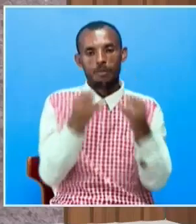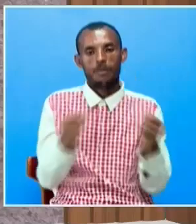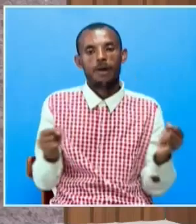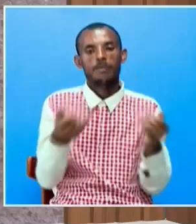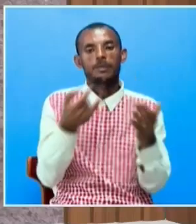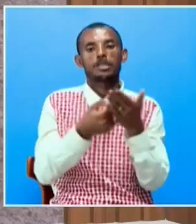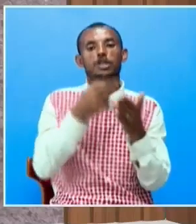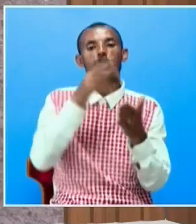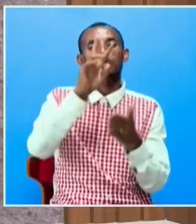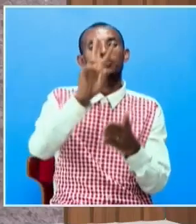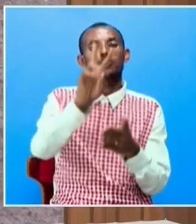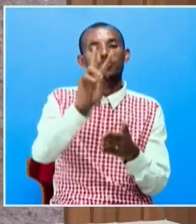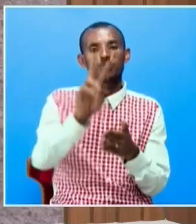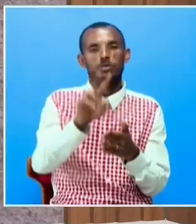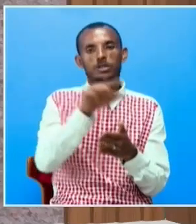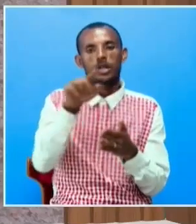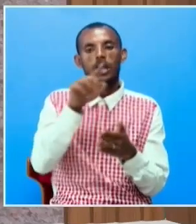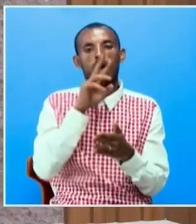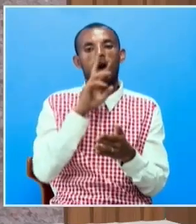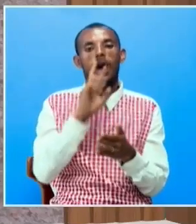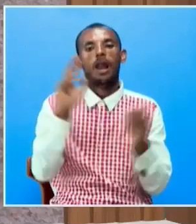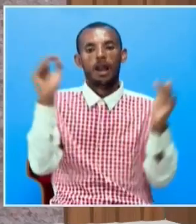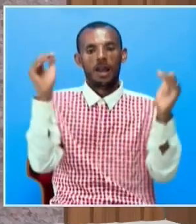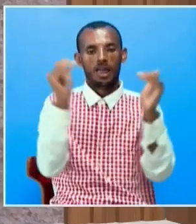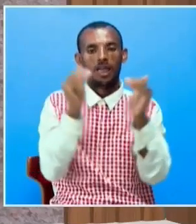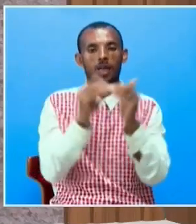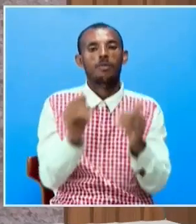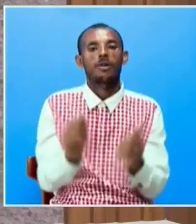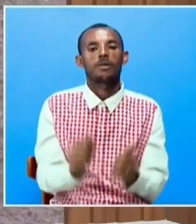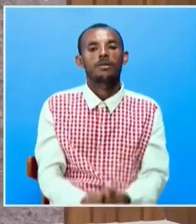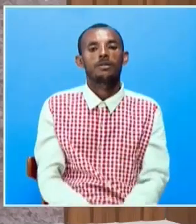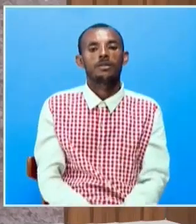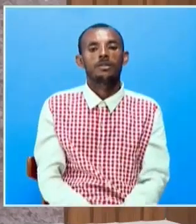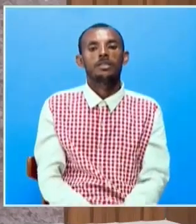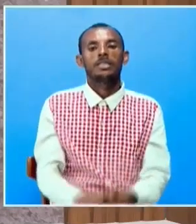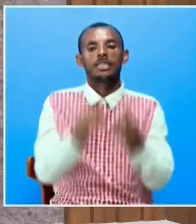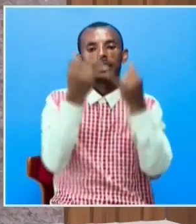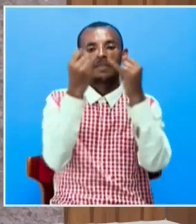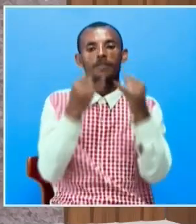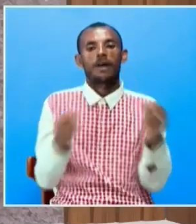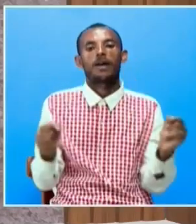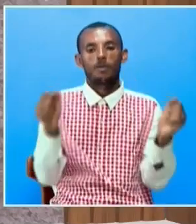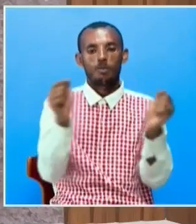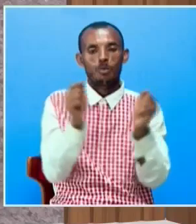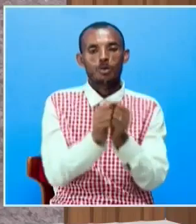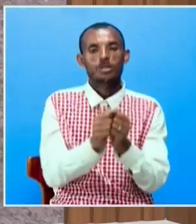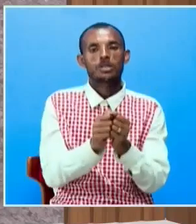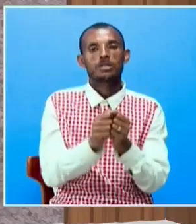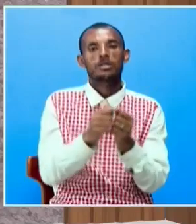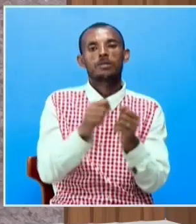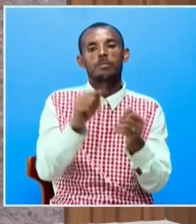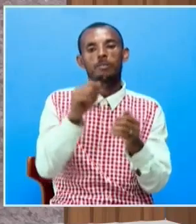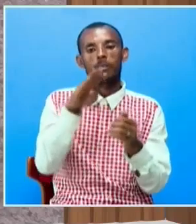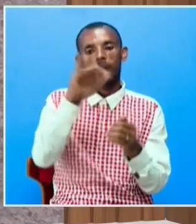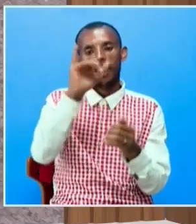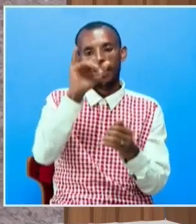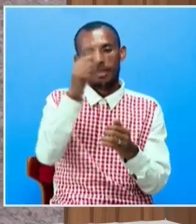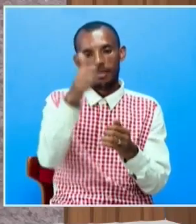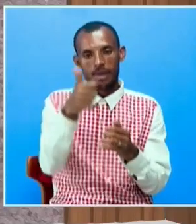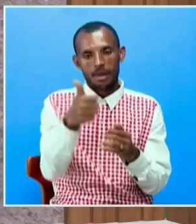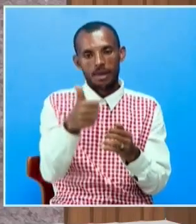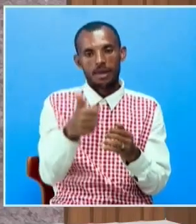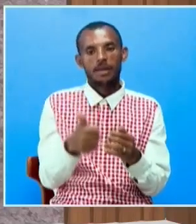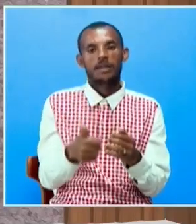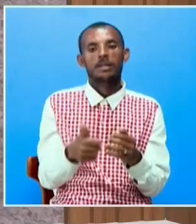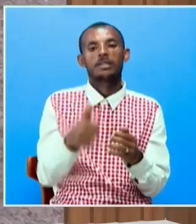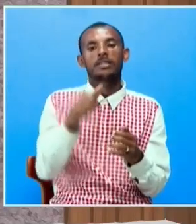these two. Since they are equal, divide both by 10. When you divide this by